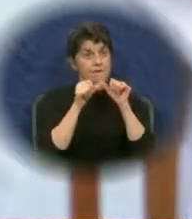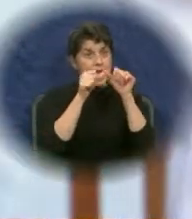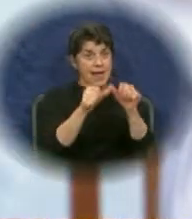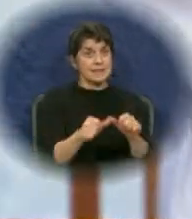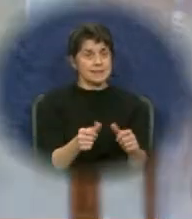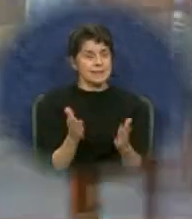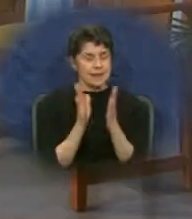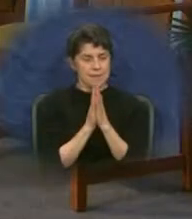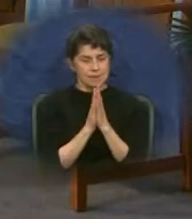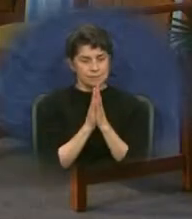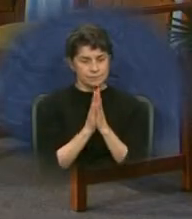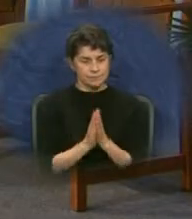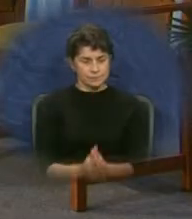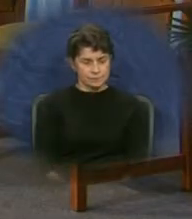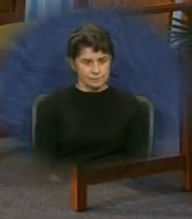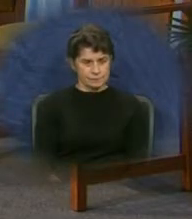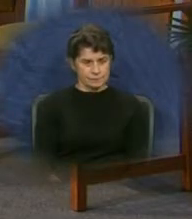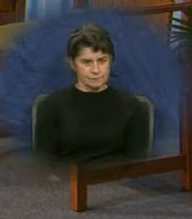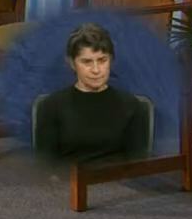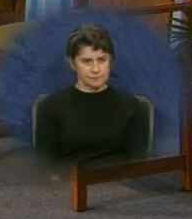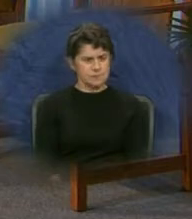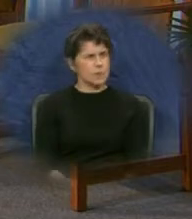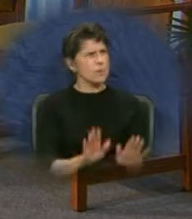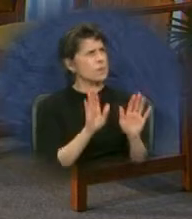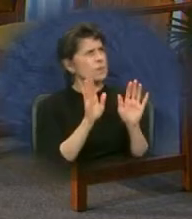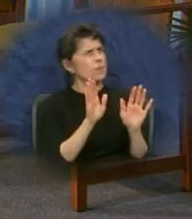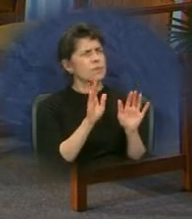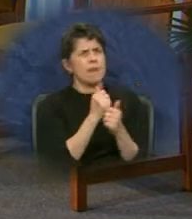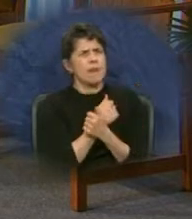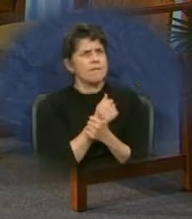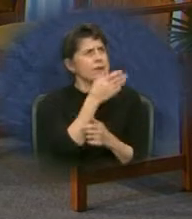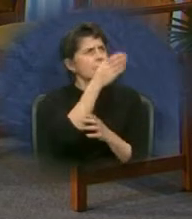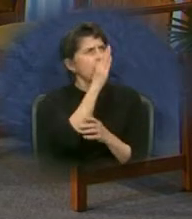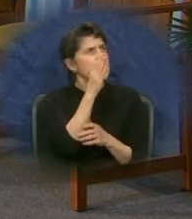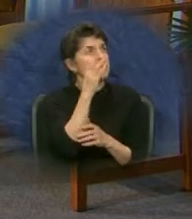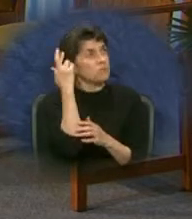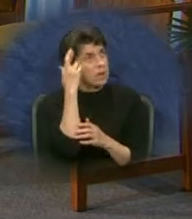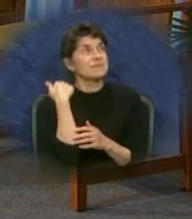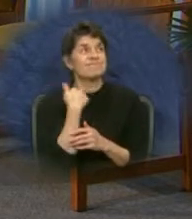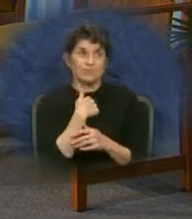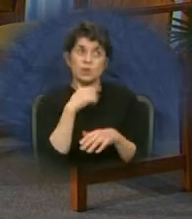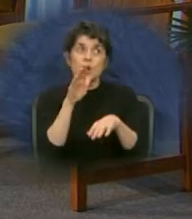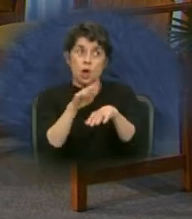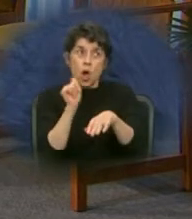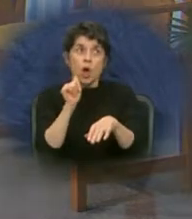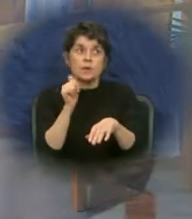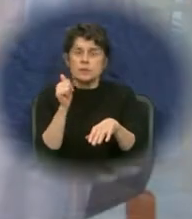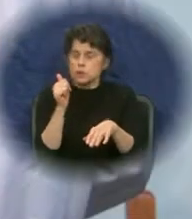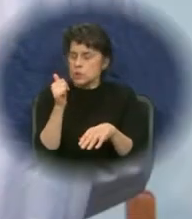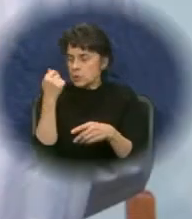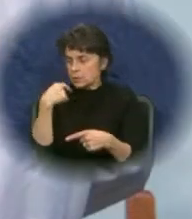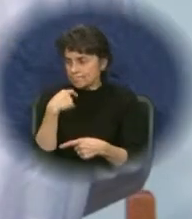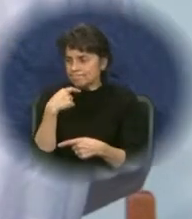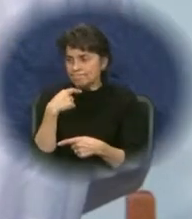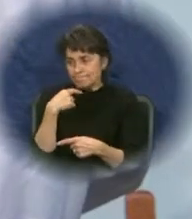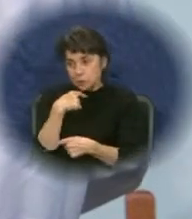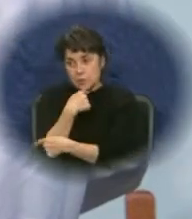Amen. Gracious and loving God, realizing that we are called to witness your presence to our world,